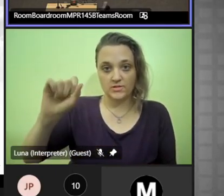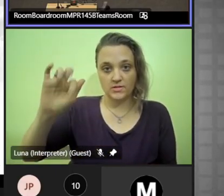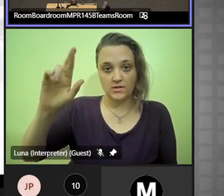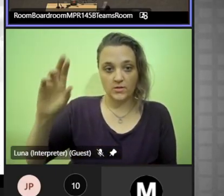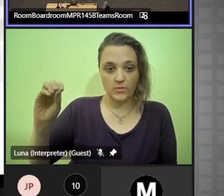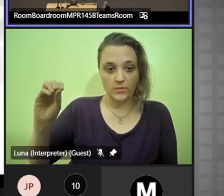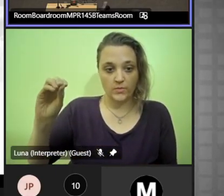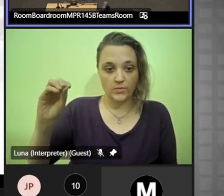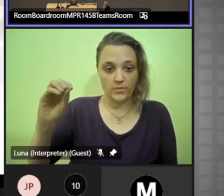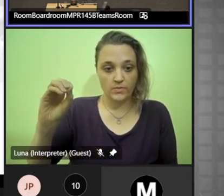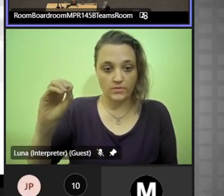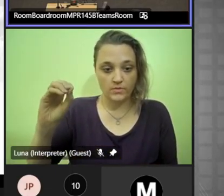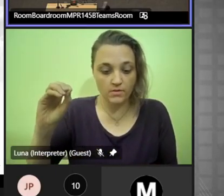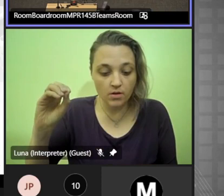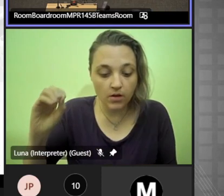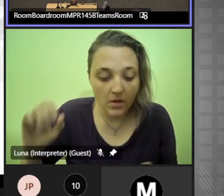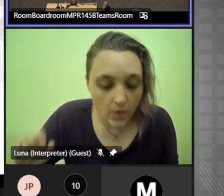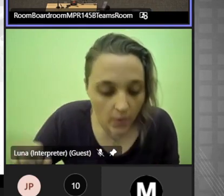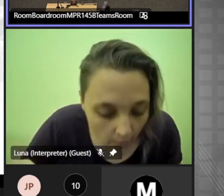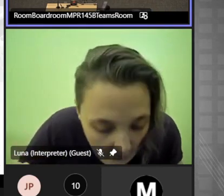Sato.